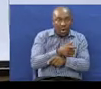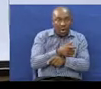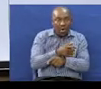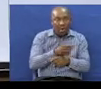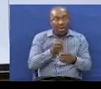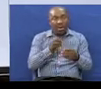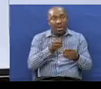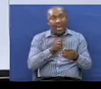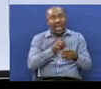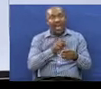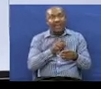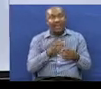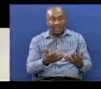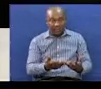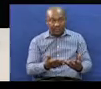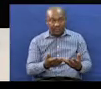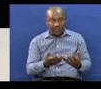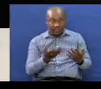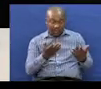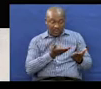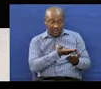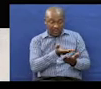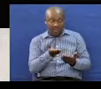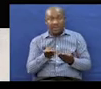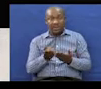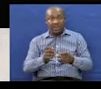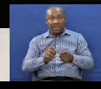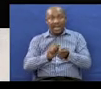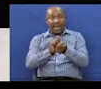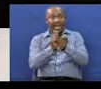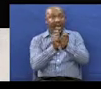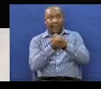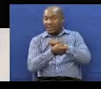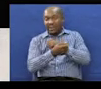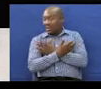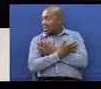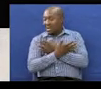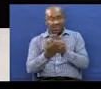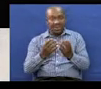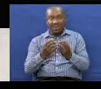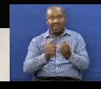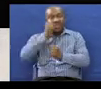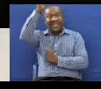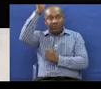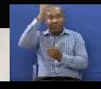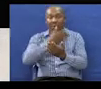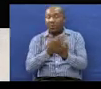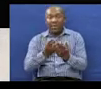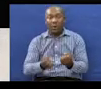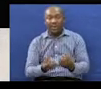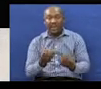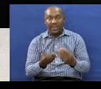is manganese 4 oxide. Now let us see the setup, the diagram. How are we going to set the